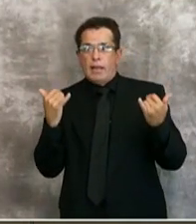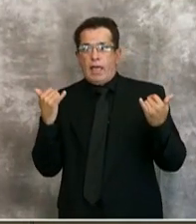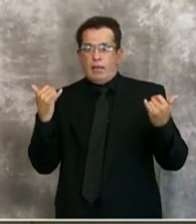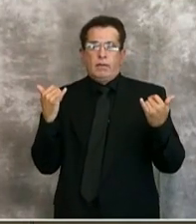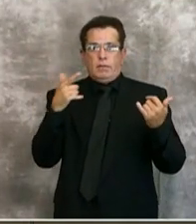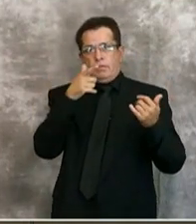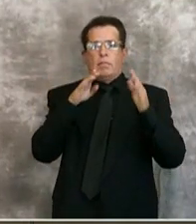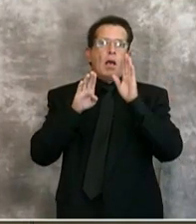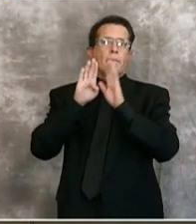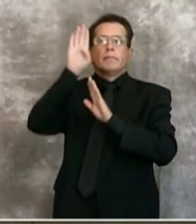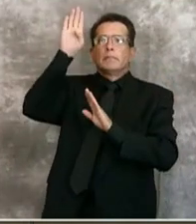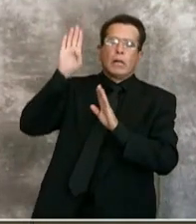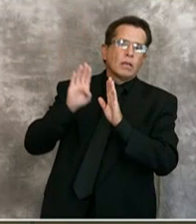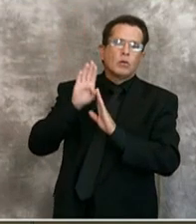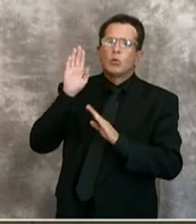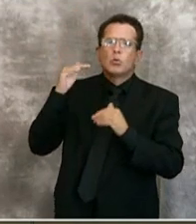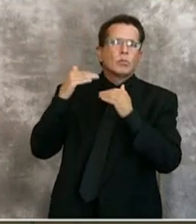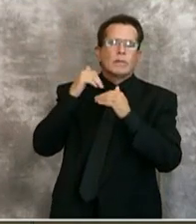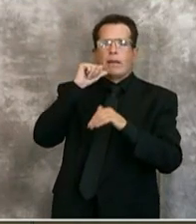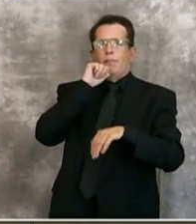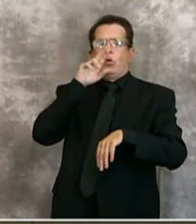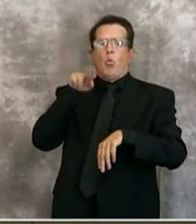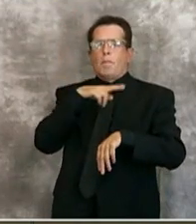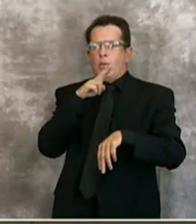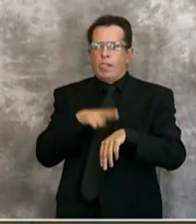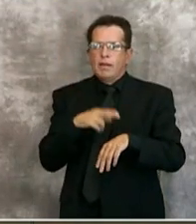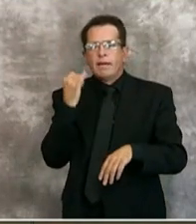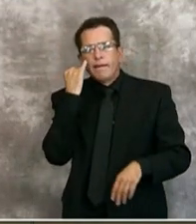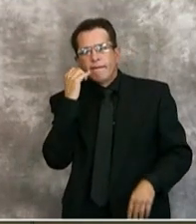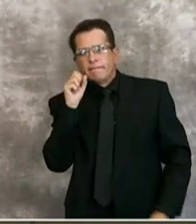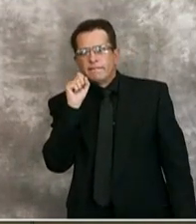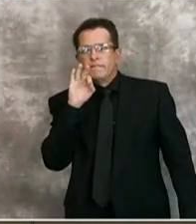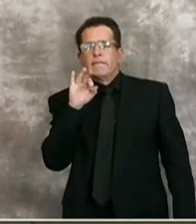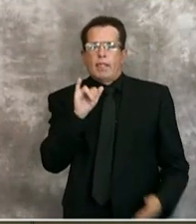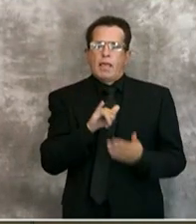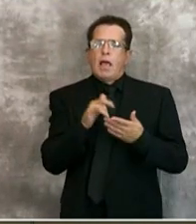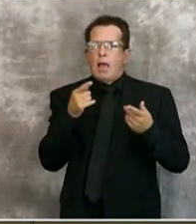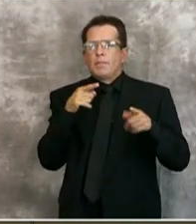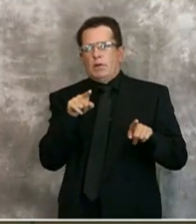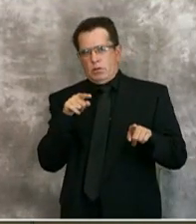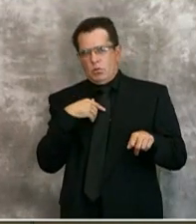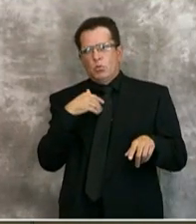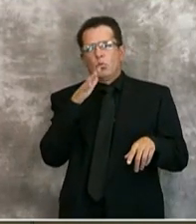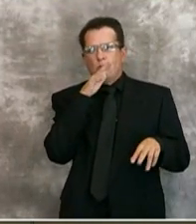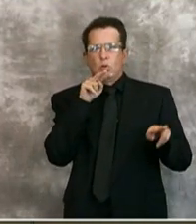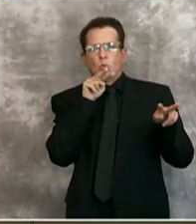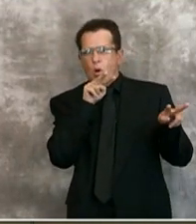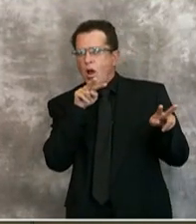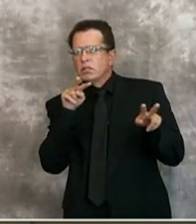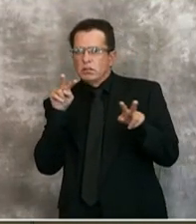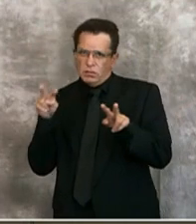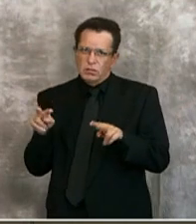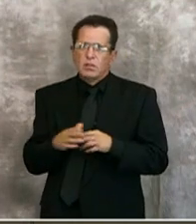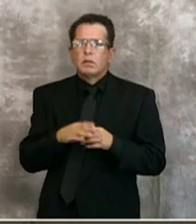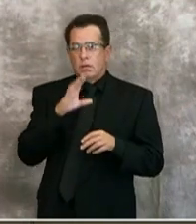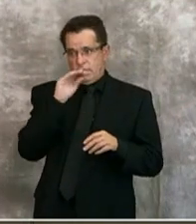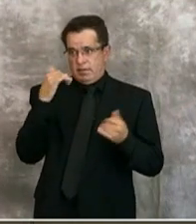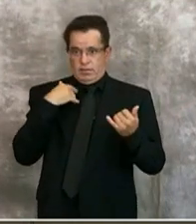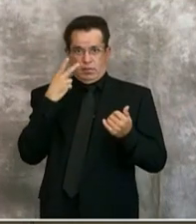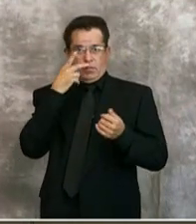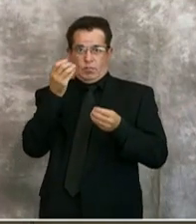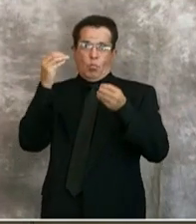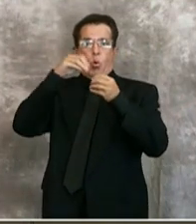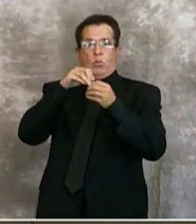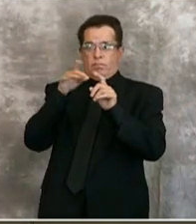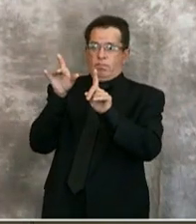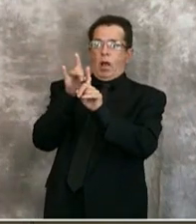being abnormal. So we have an increased number of cases, and there's no denying of that. And all of